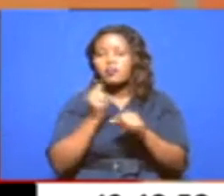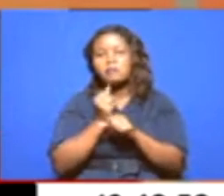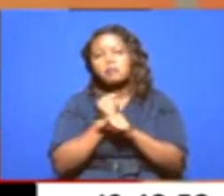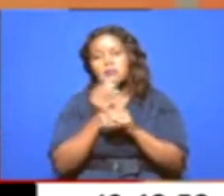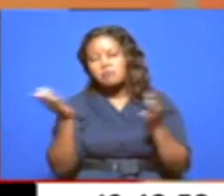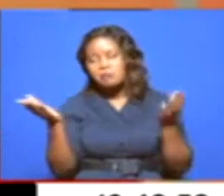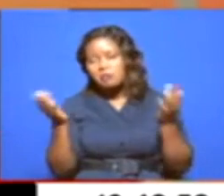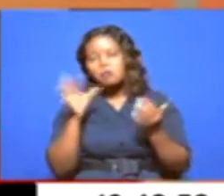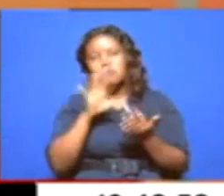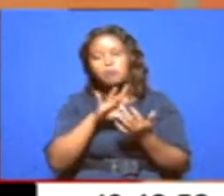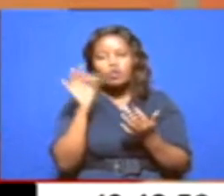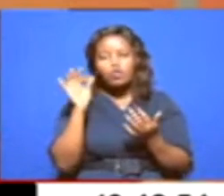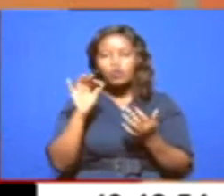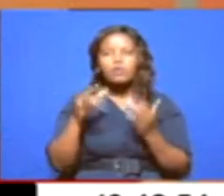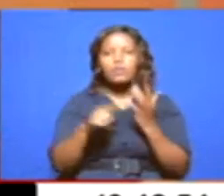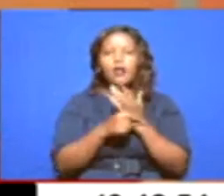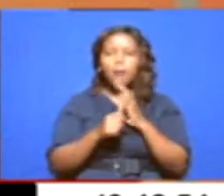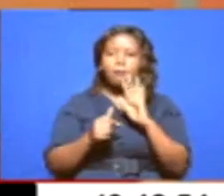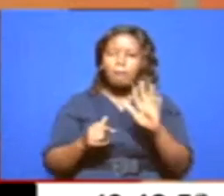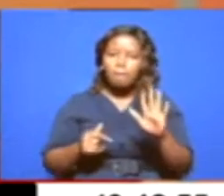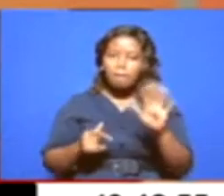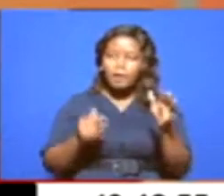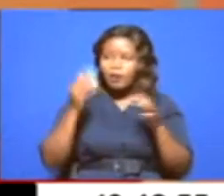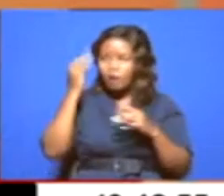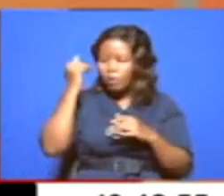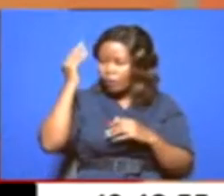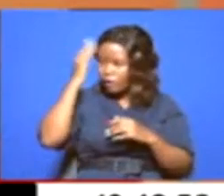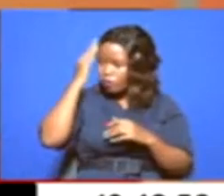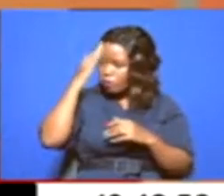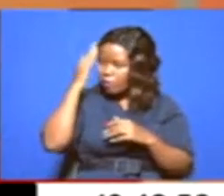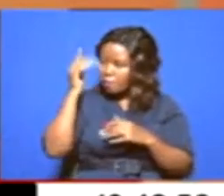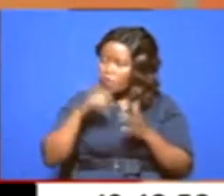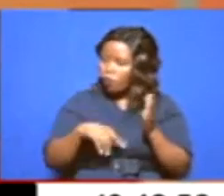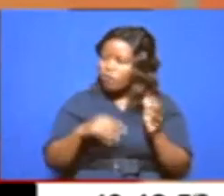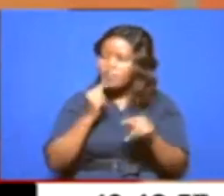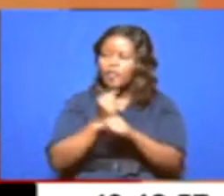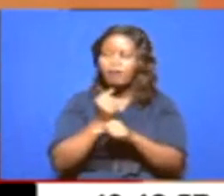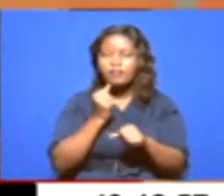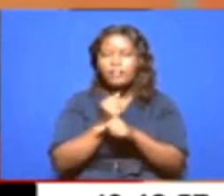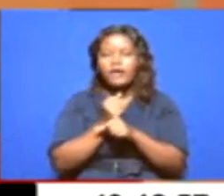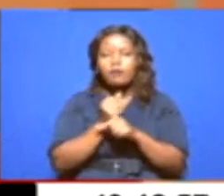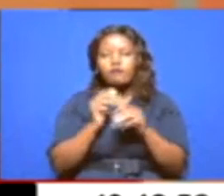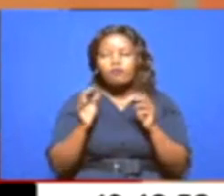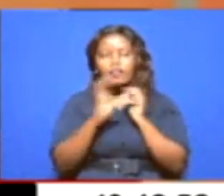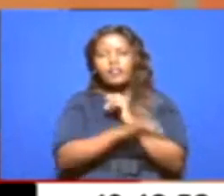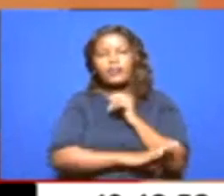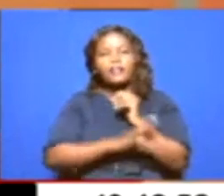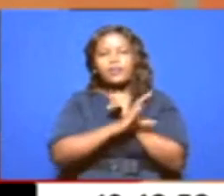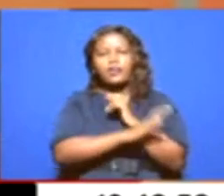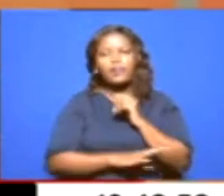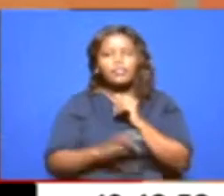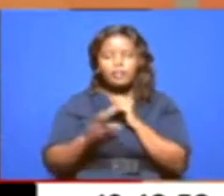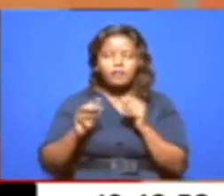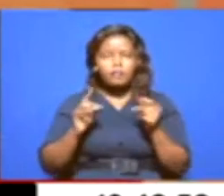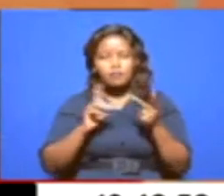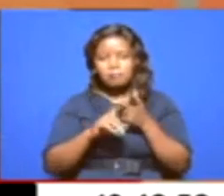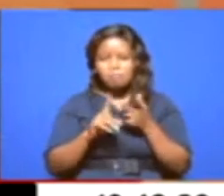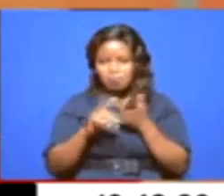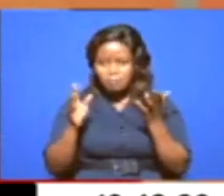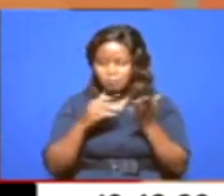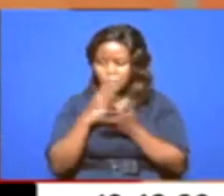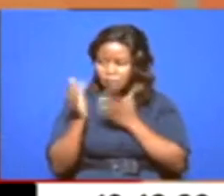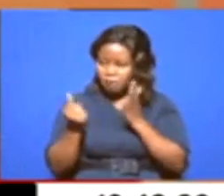that we remember her for the work she has done for the work she has done for this country, the contribution she has made